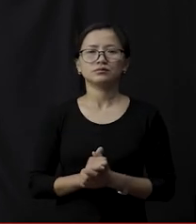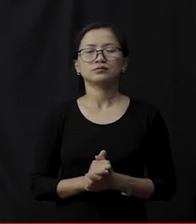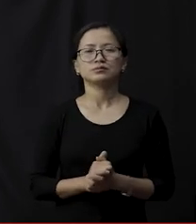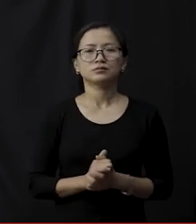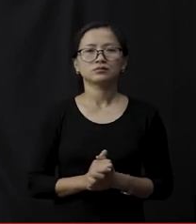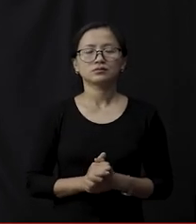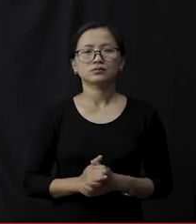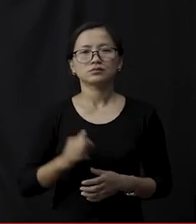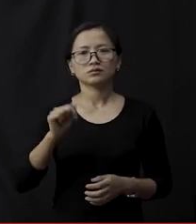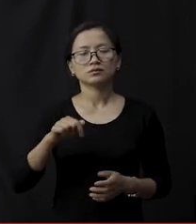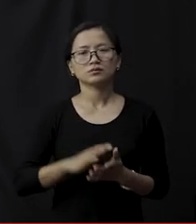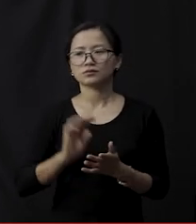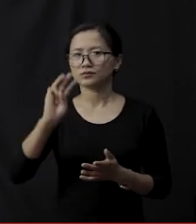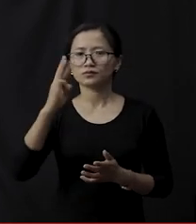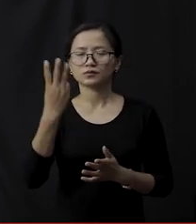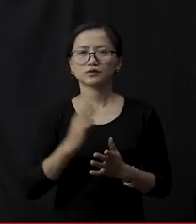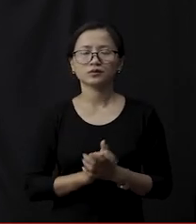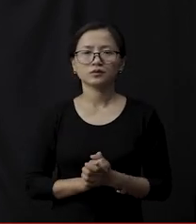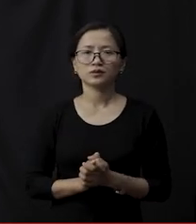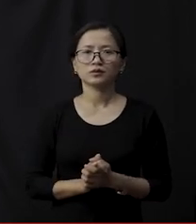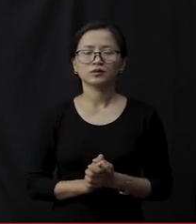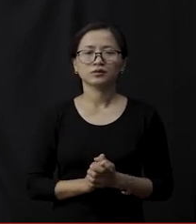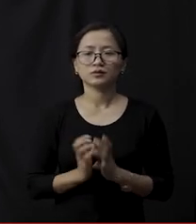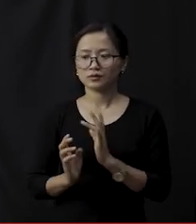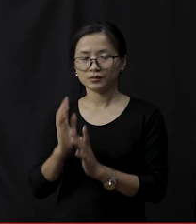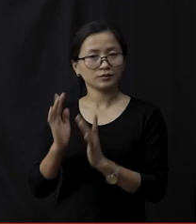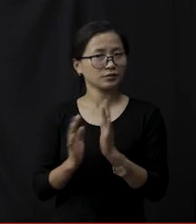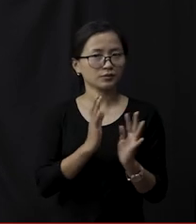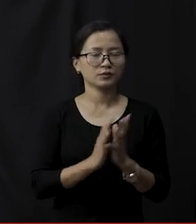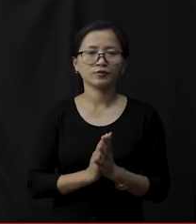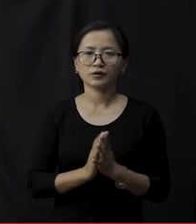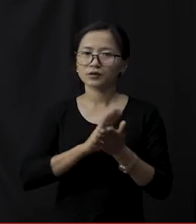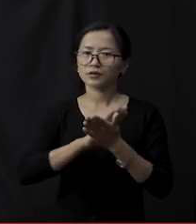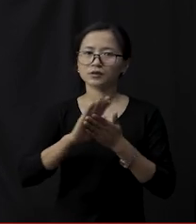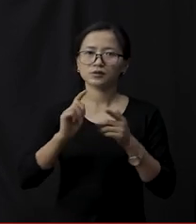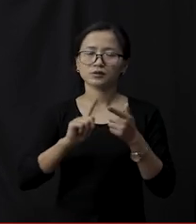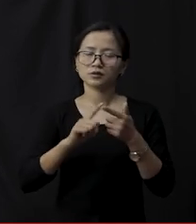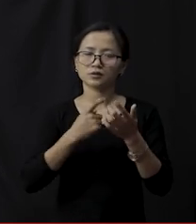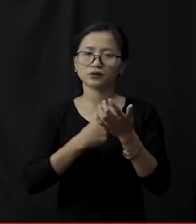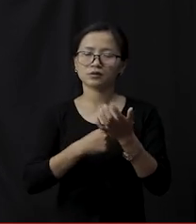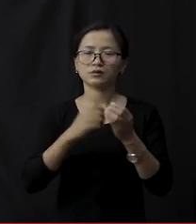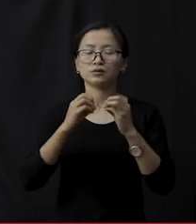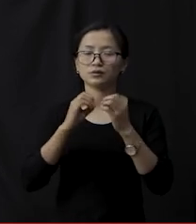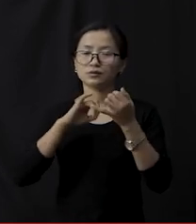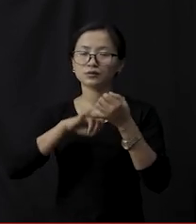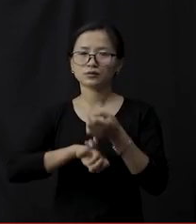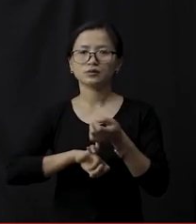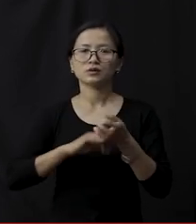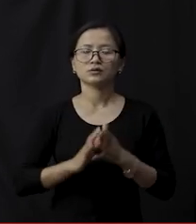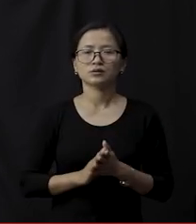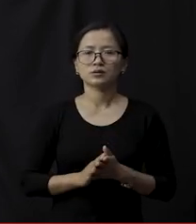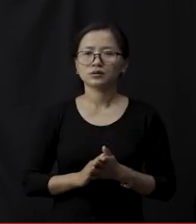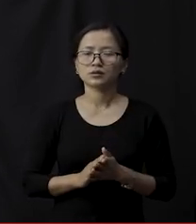Okay? Now, the third type of plants are herbs. Herbs,